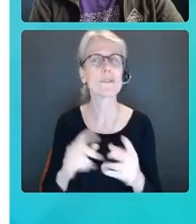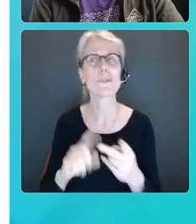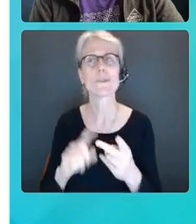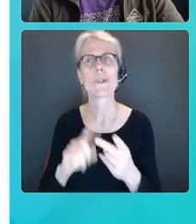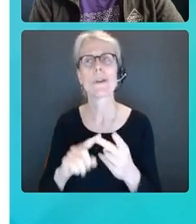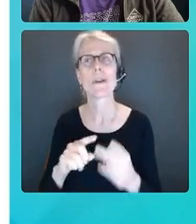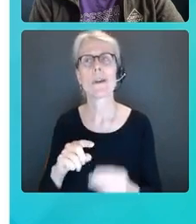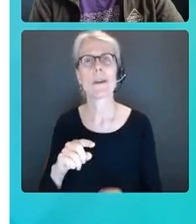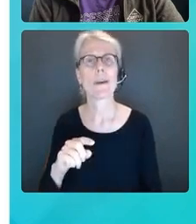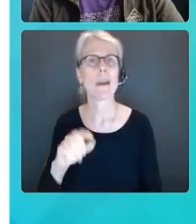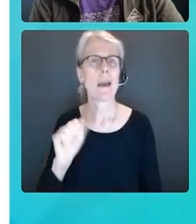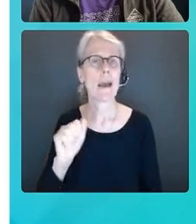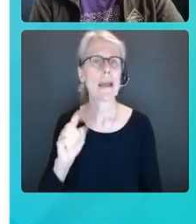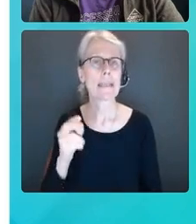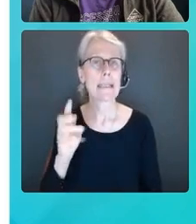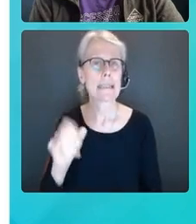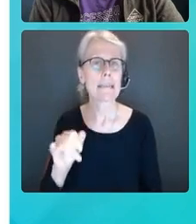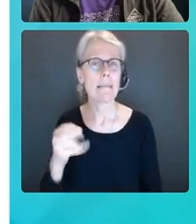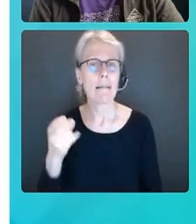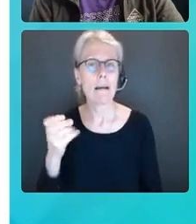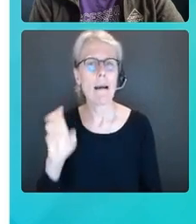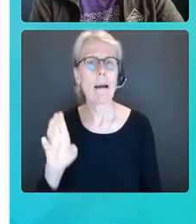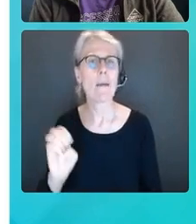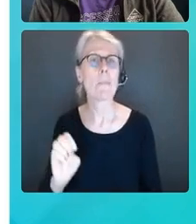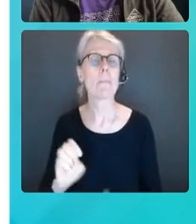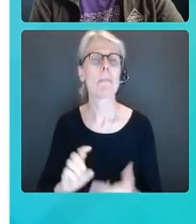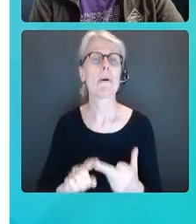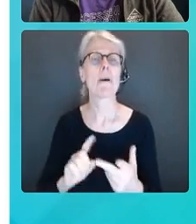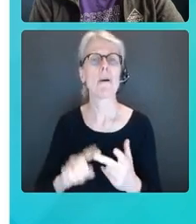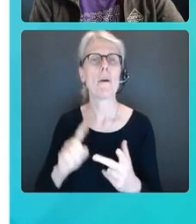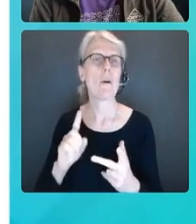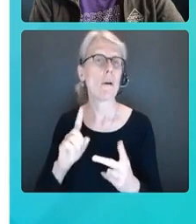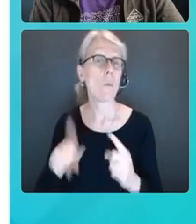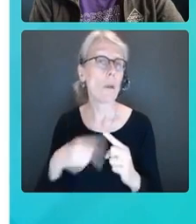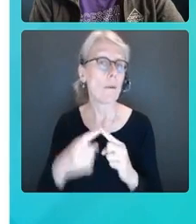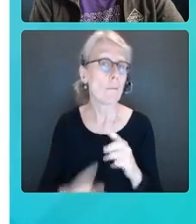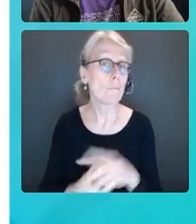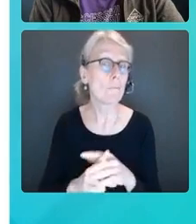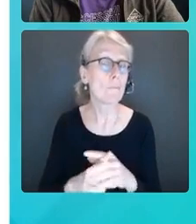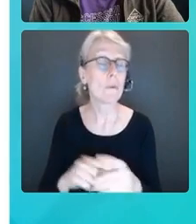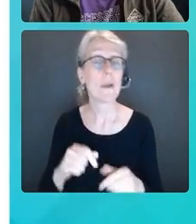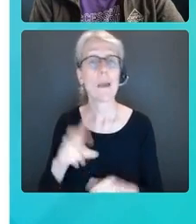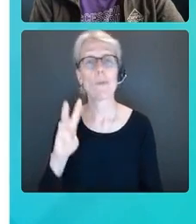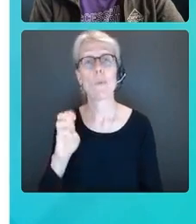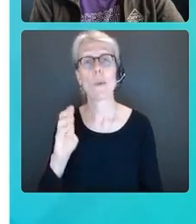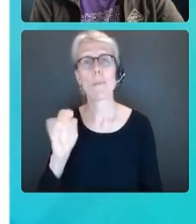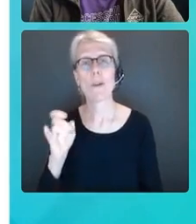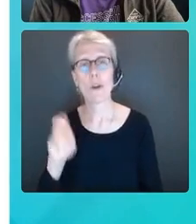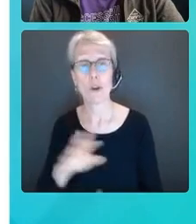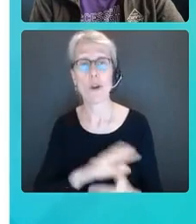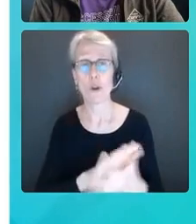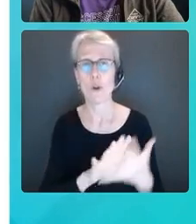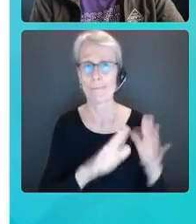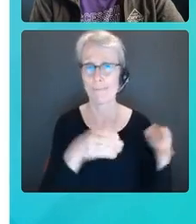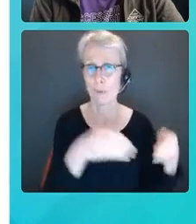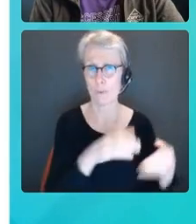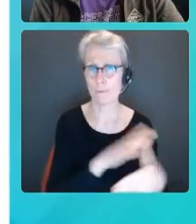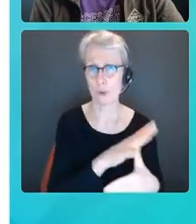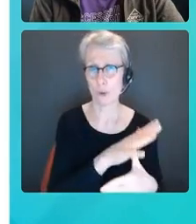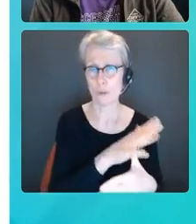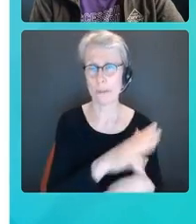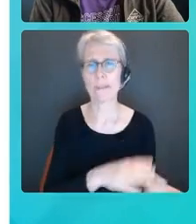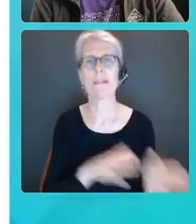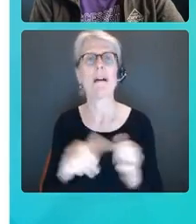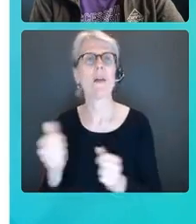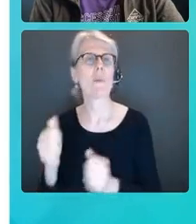the on arrival, webinar, and then we're moving to the others that don't have as much use. Some of